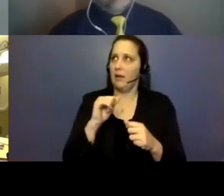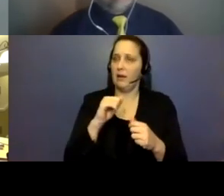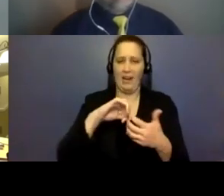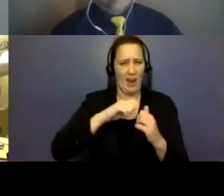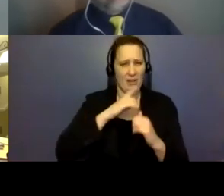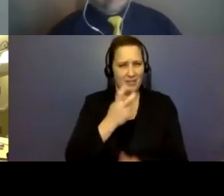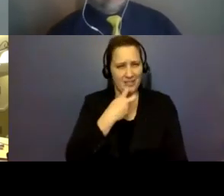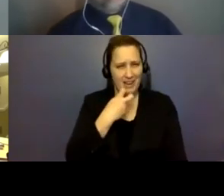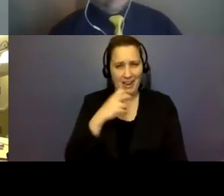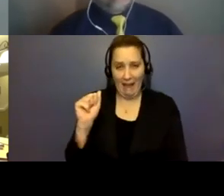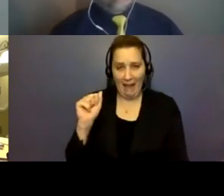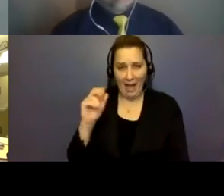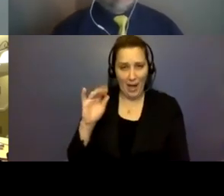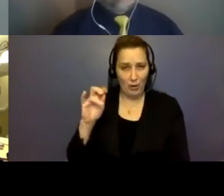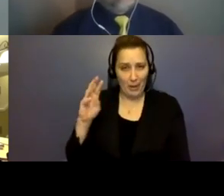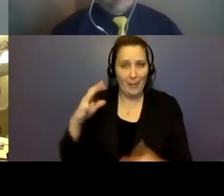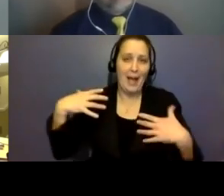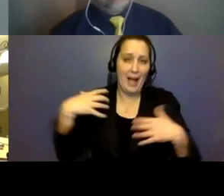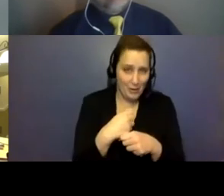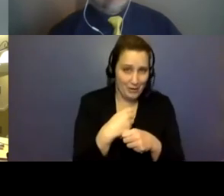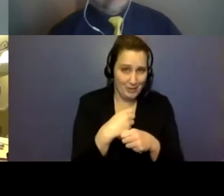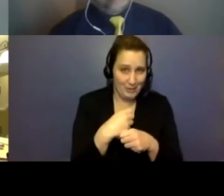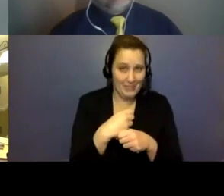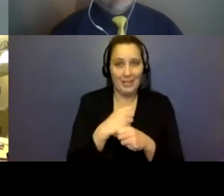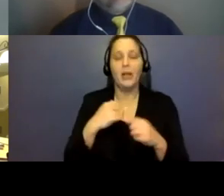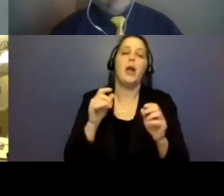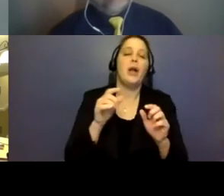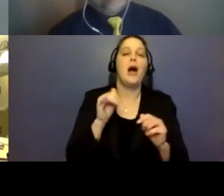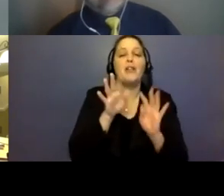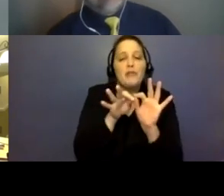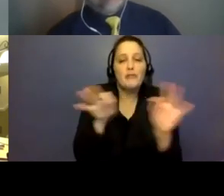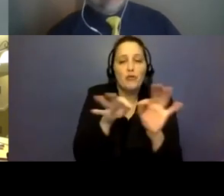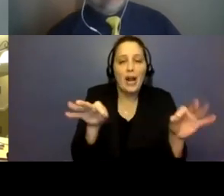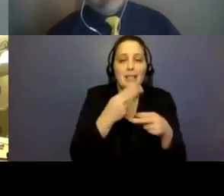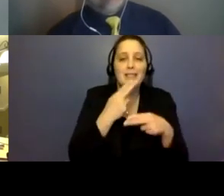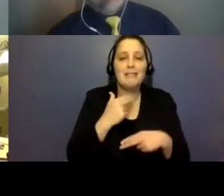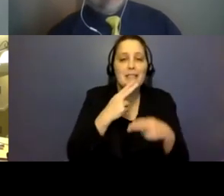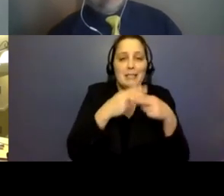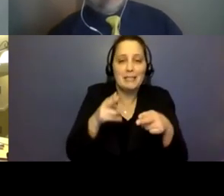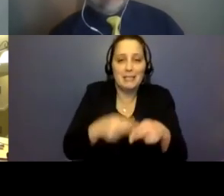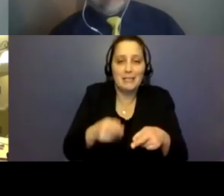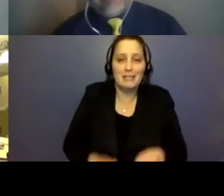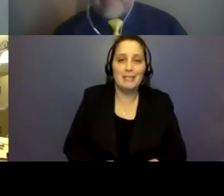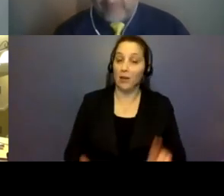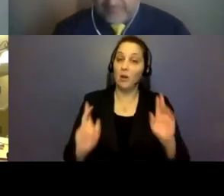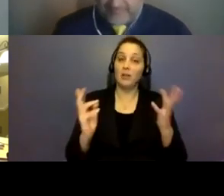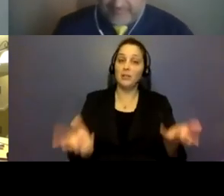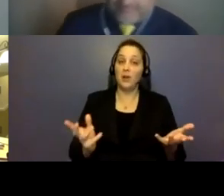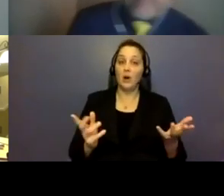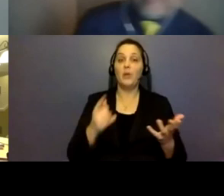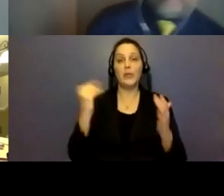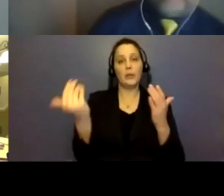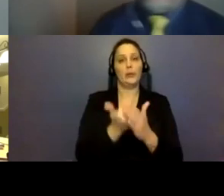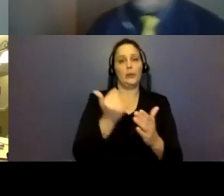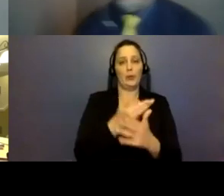Is that what it's called, Alice? Anacronyms, you know, little phrases. I'm gonna say little phrases in the world. And so there's this new